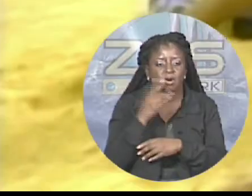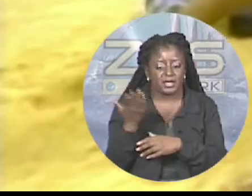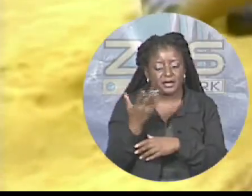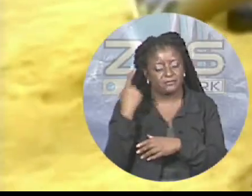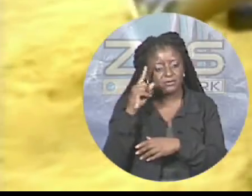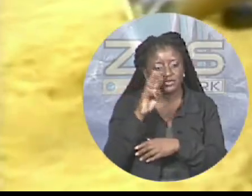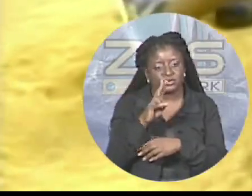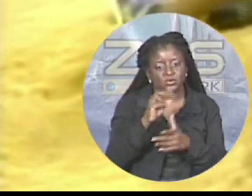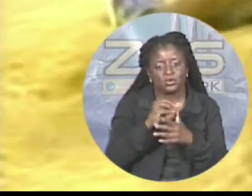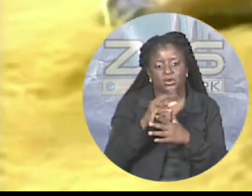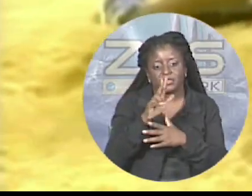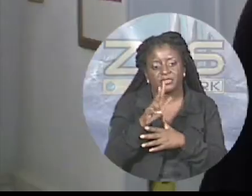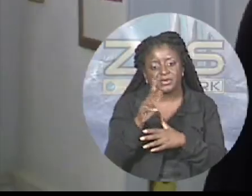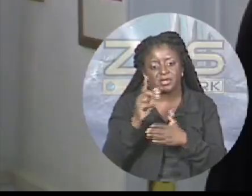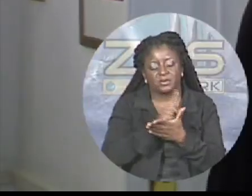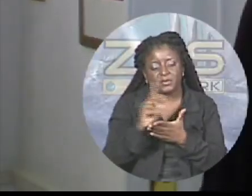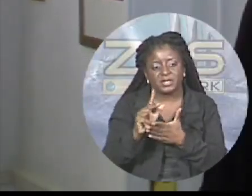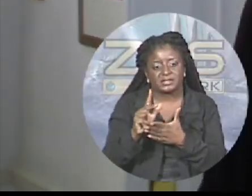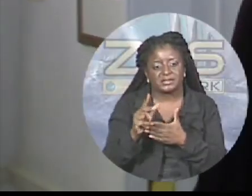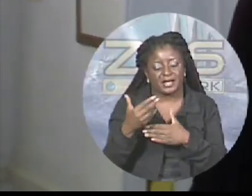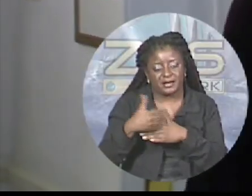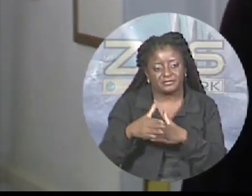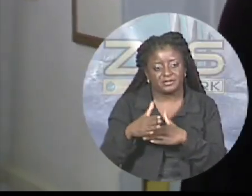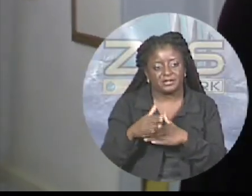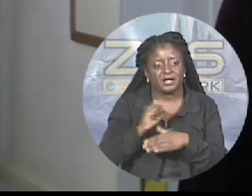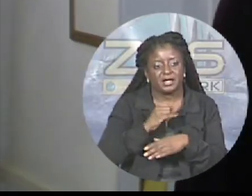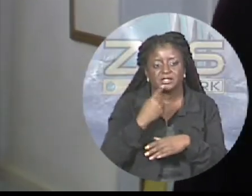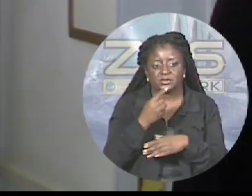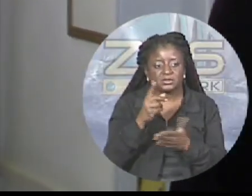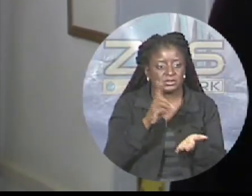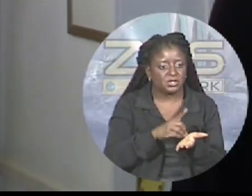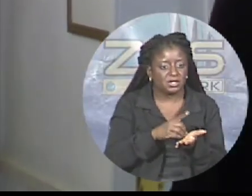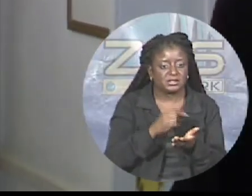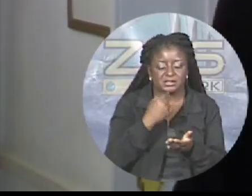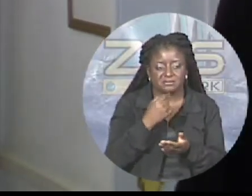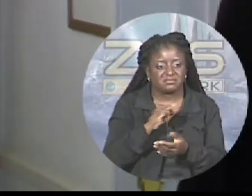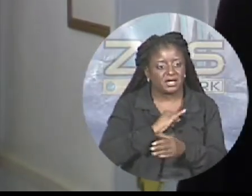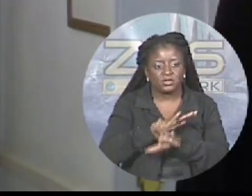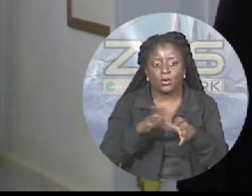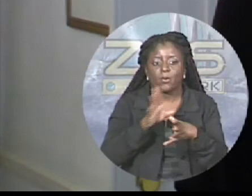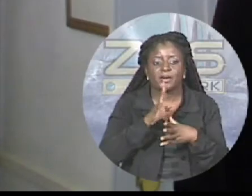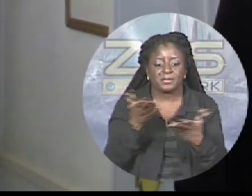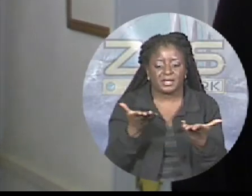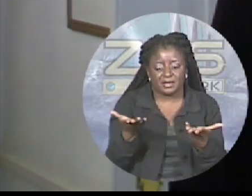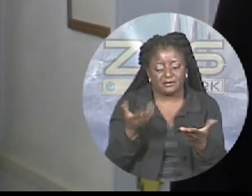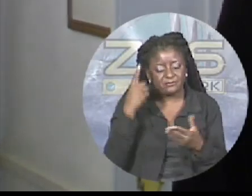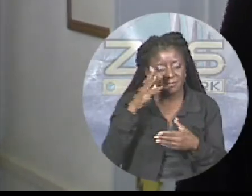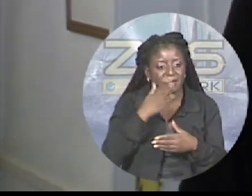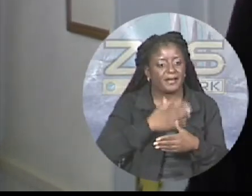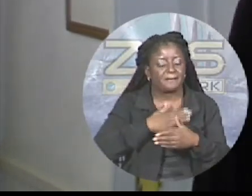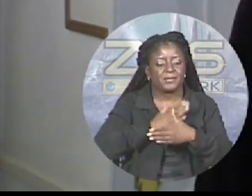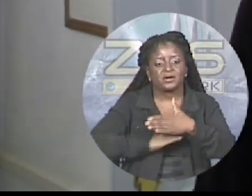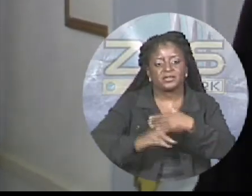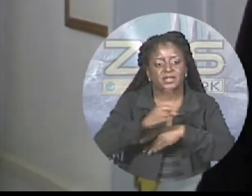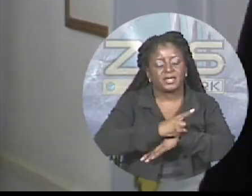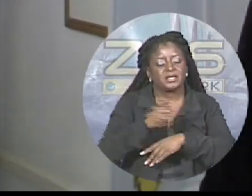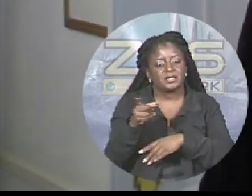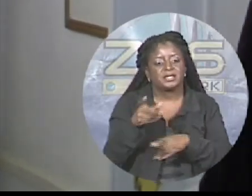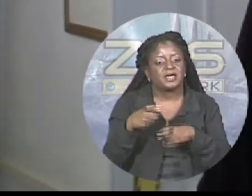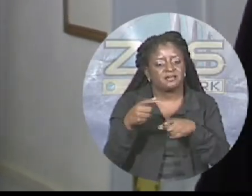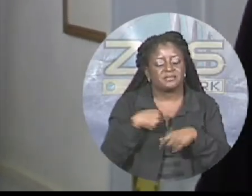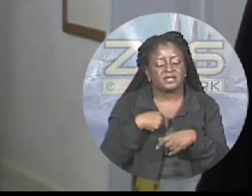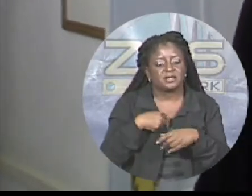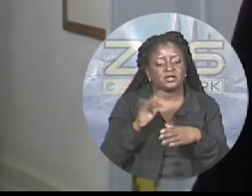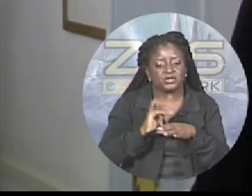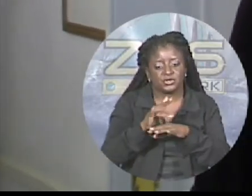after, right? Yeah, like a week. I was here for a week. I told the doc, I said, hey, I don't want to be here for my birthday. Mm-hmm. So he gave me an early release because